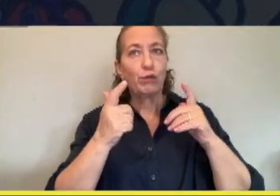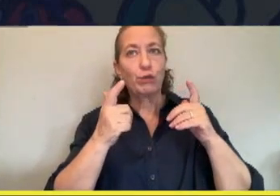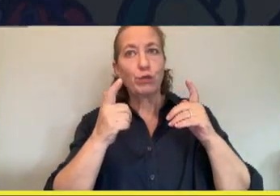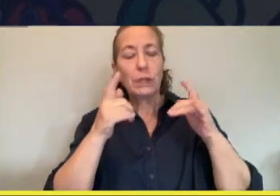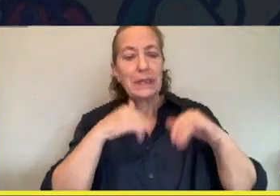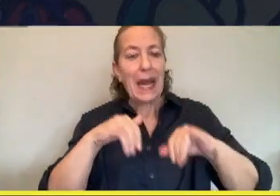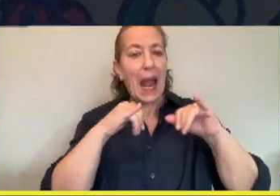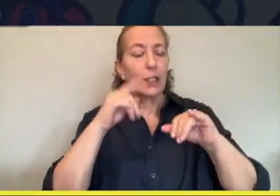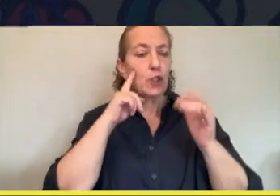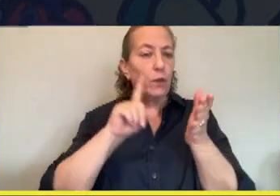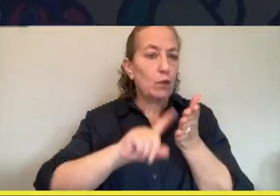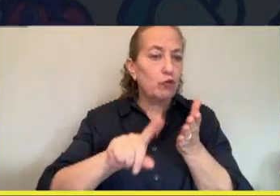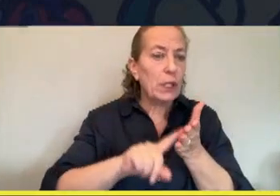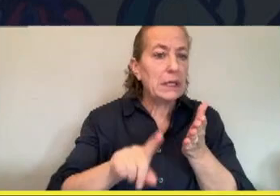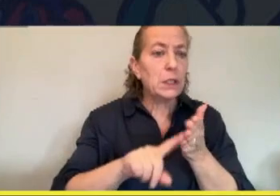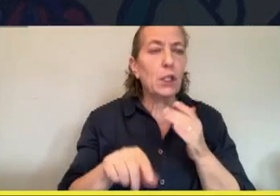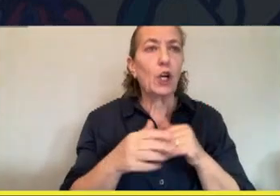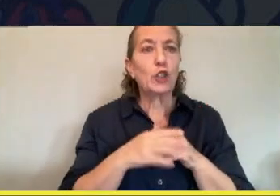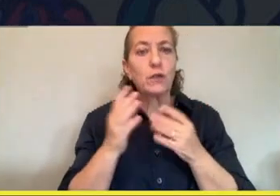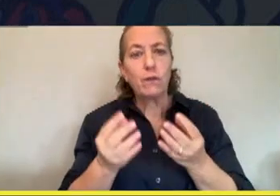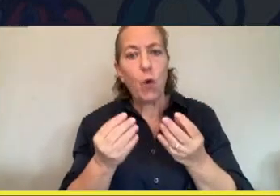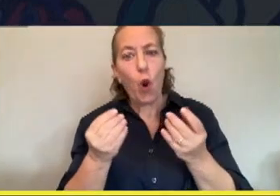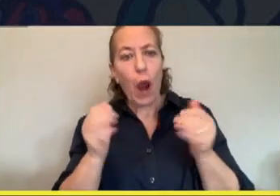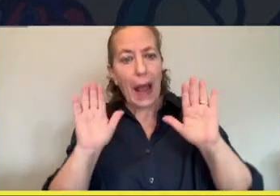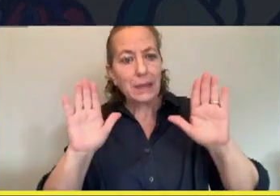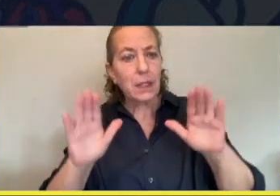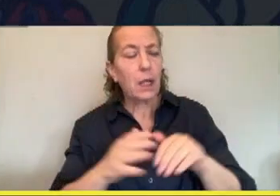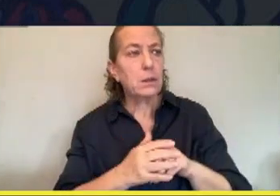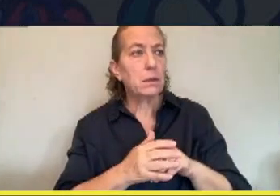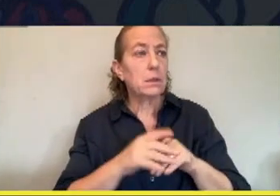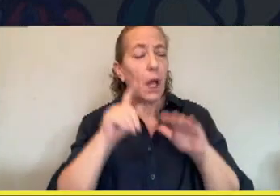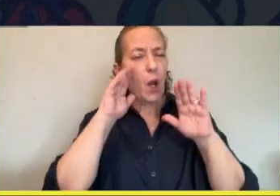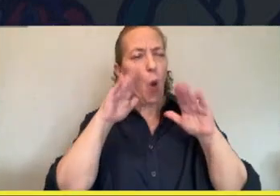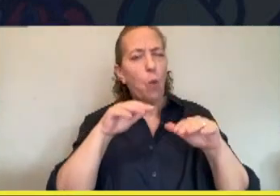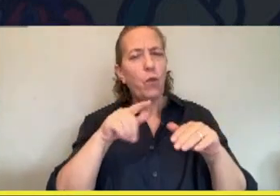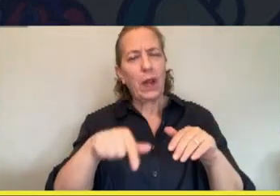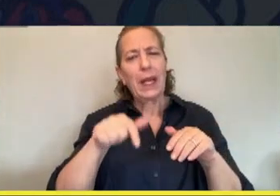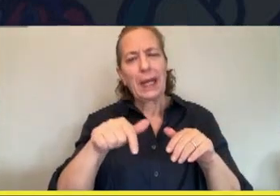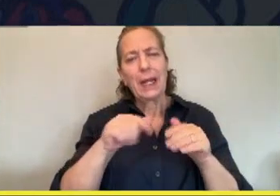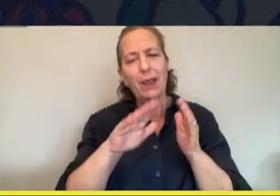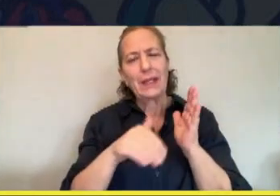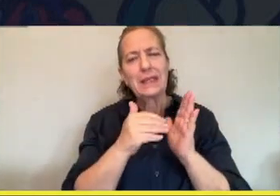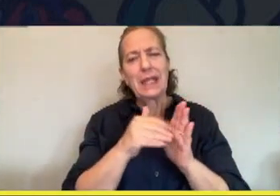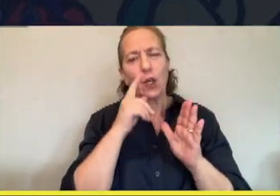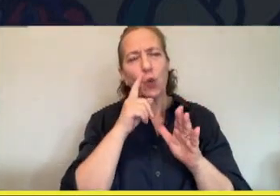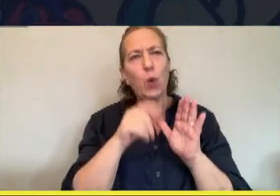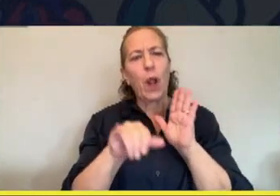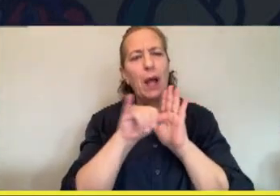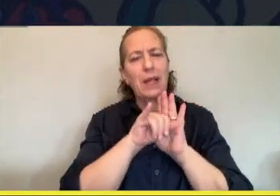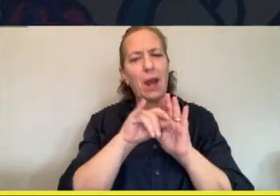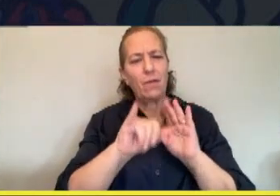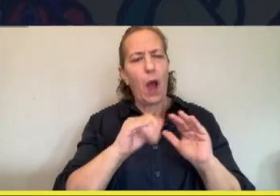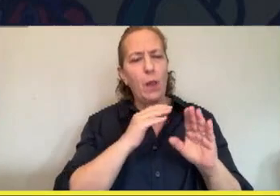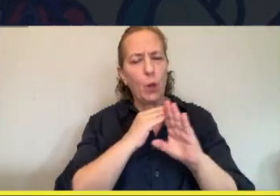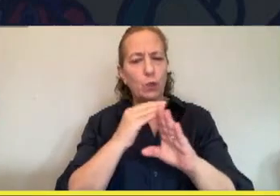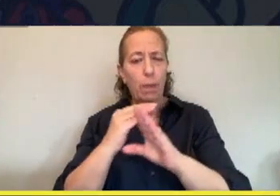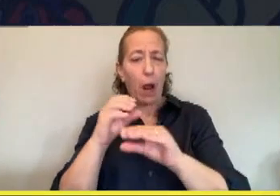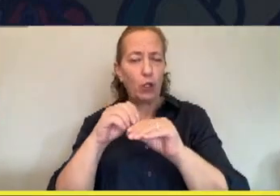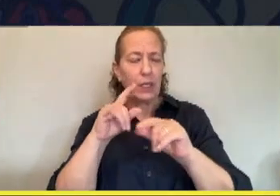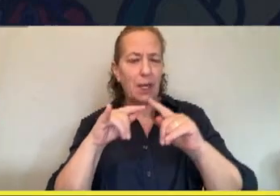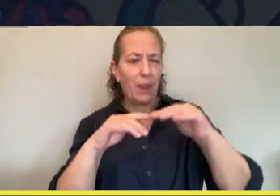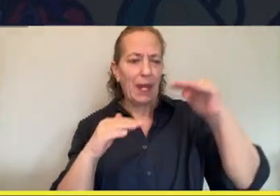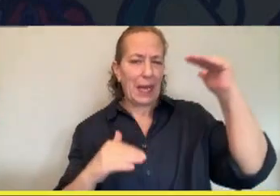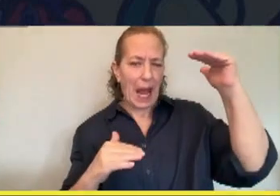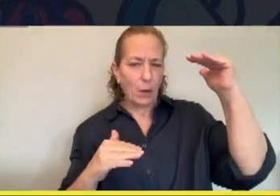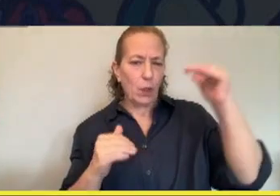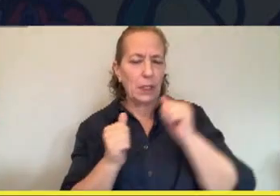Hopefully, research from these centers will identify barriers and the root causes of structural inequities affecting people with